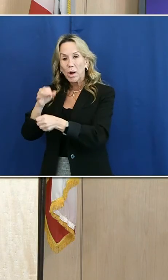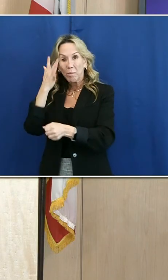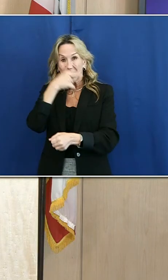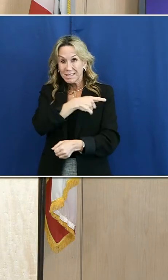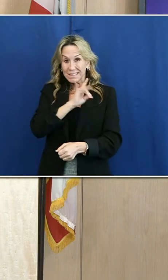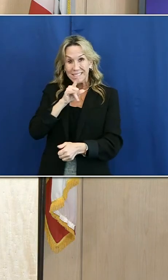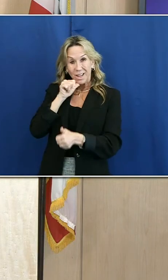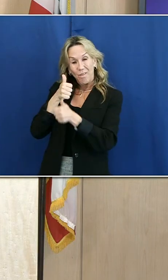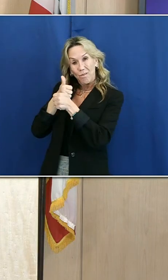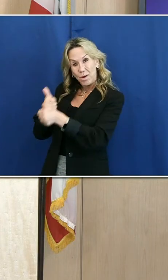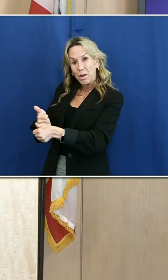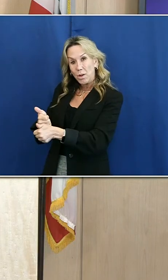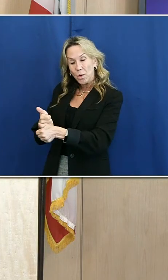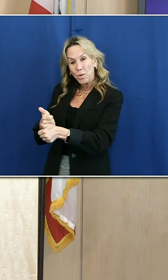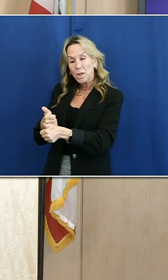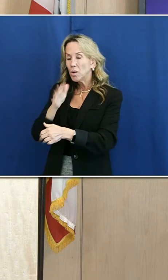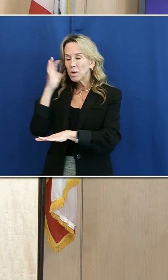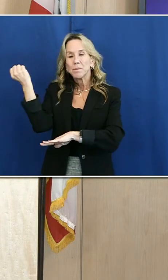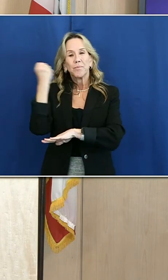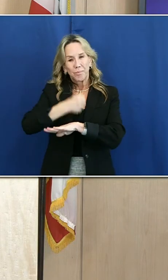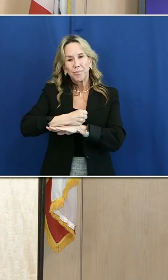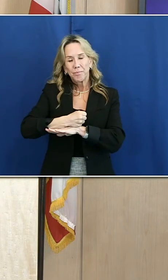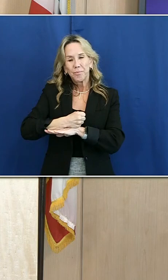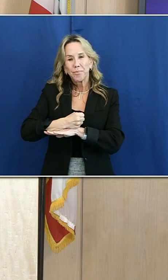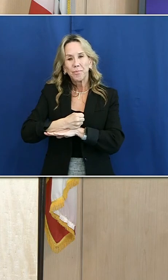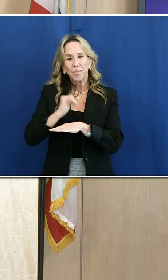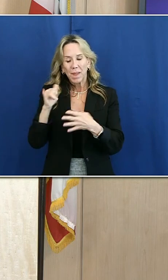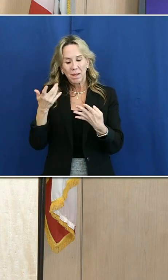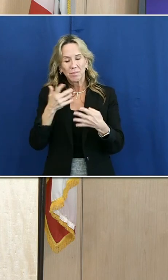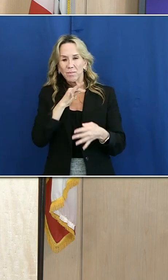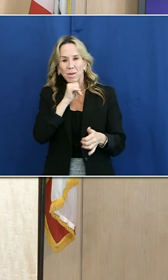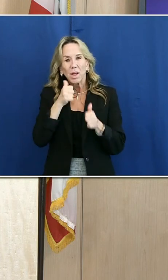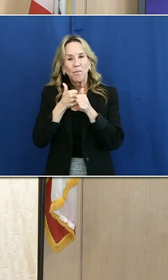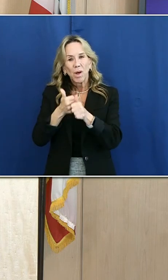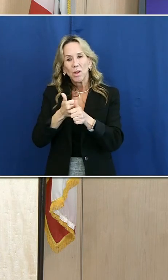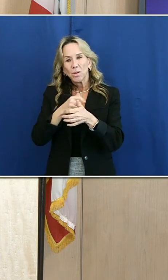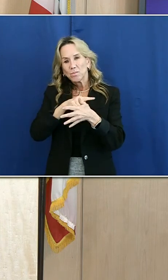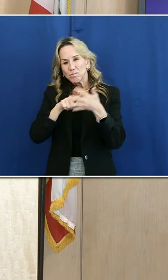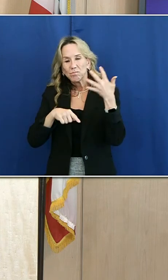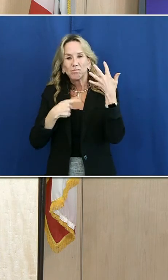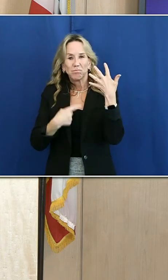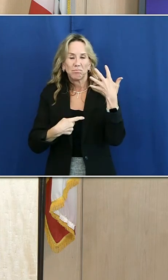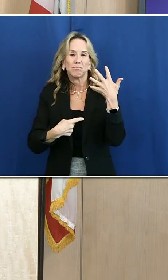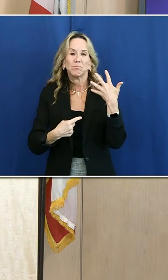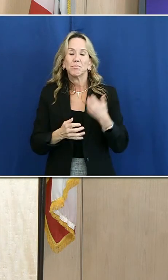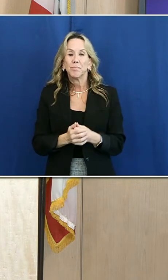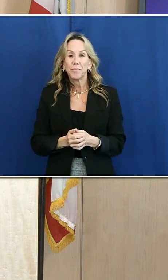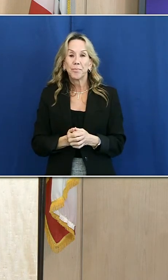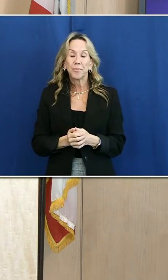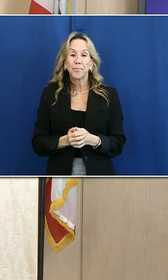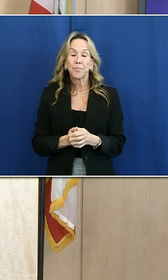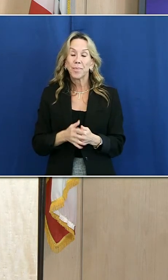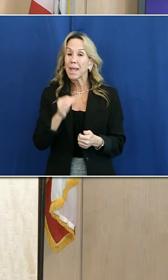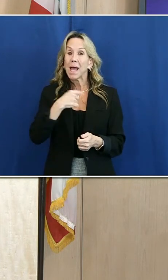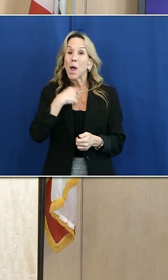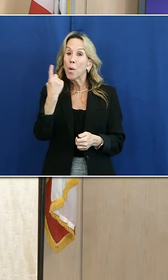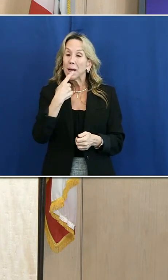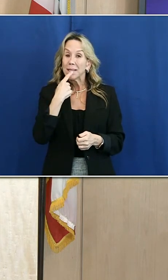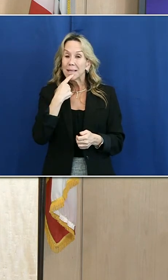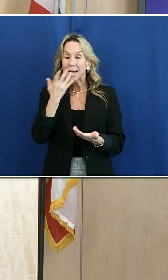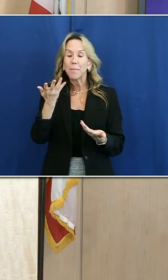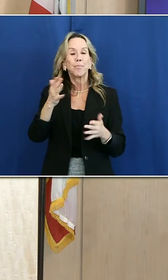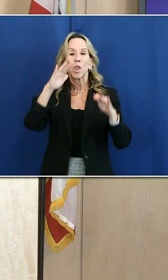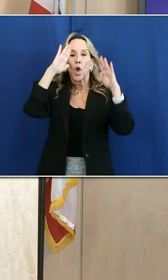following those non-pharmaceutical strategies. So that's, and I always say hope is